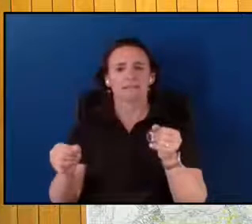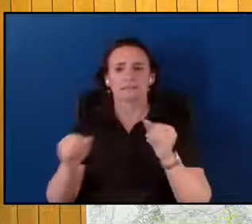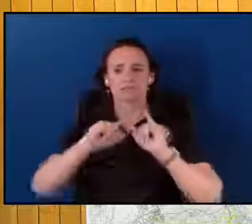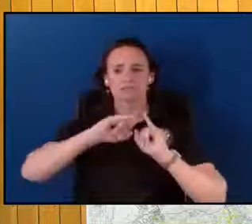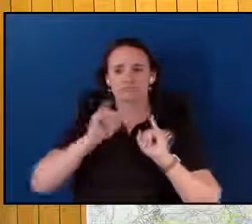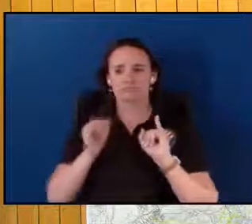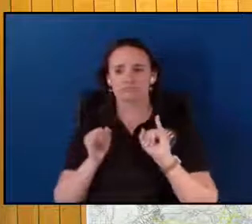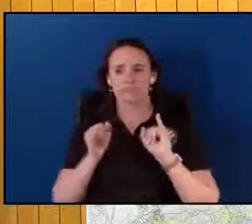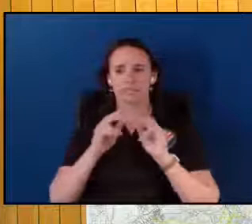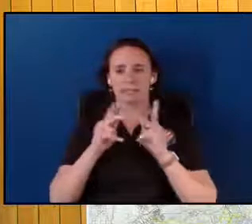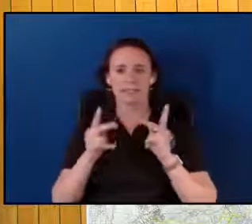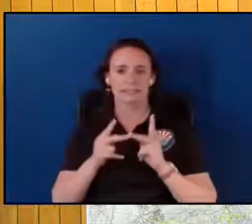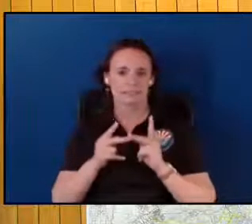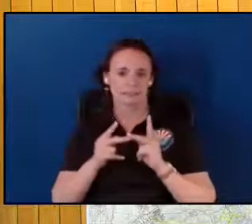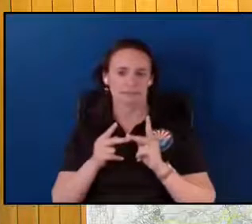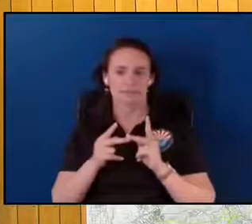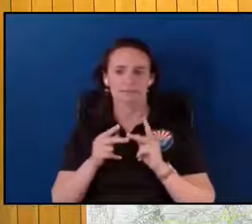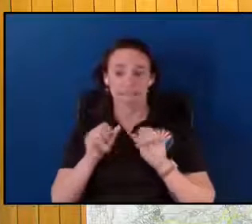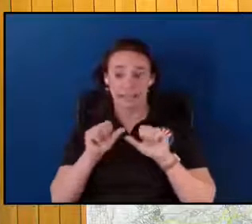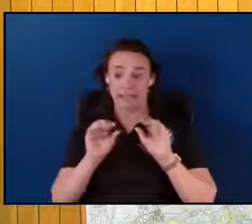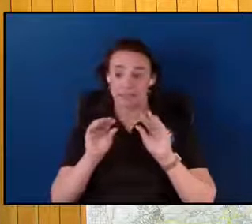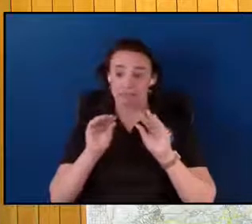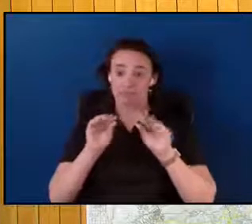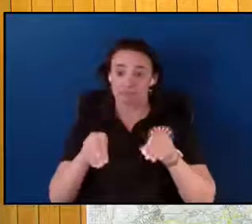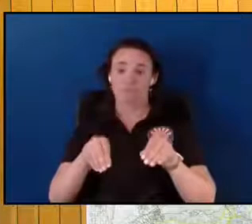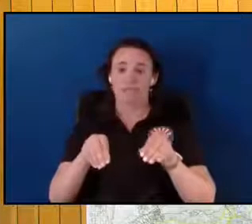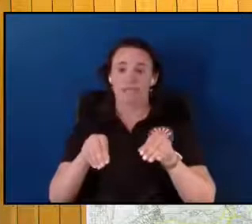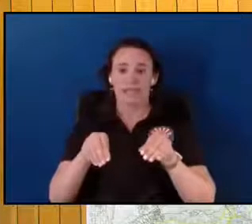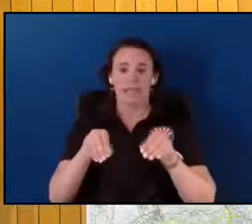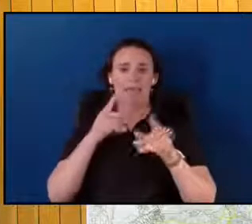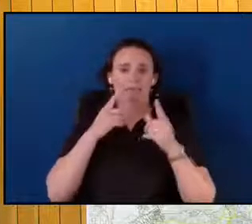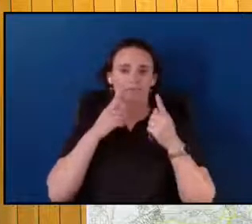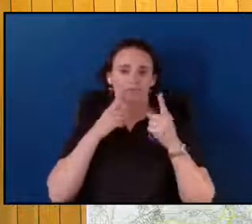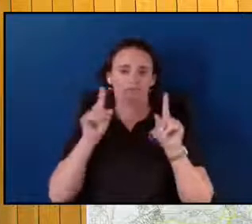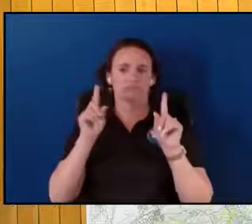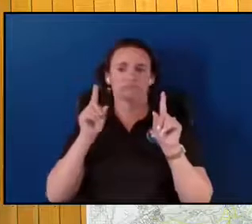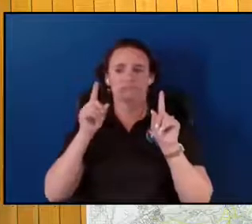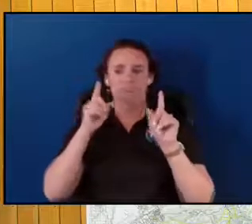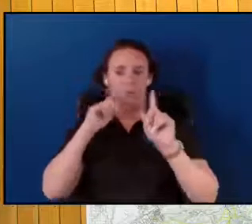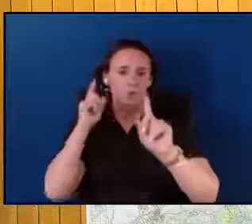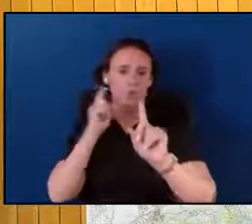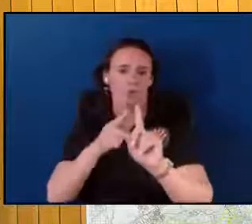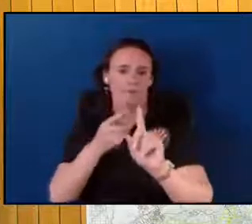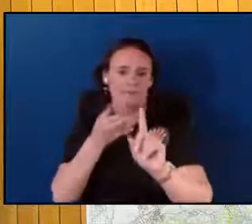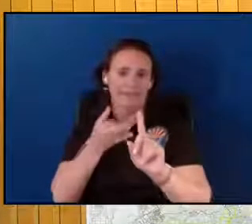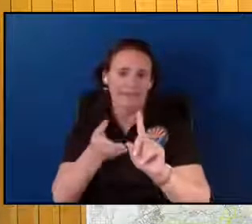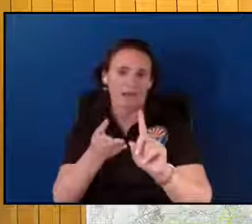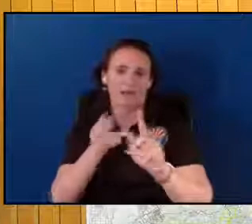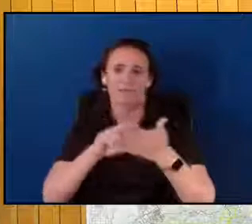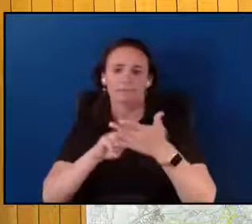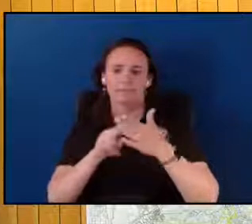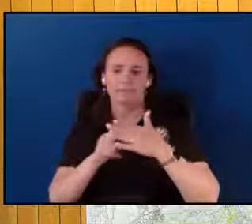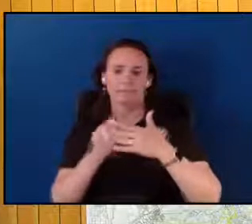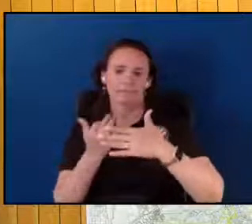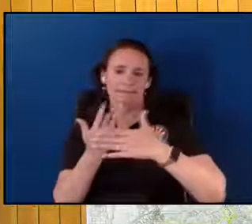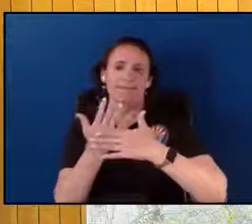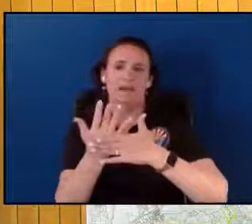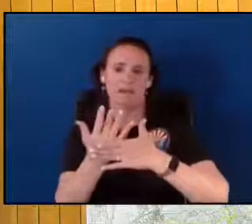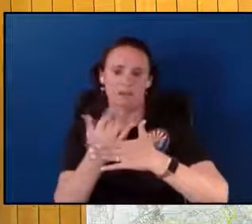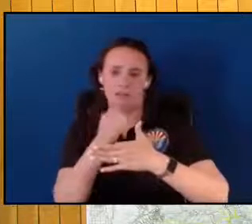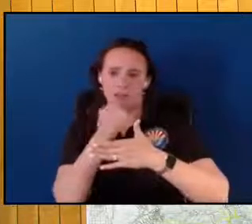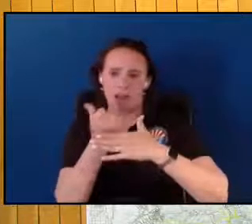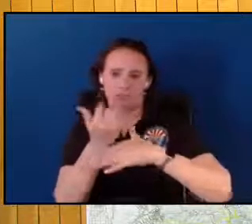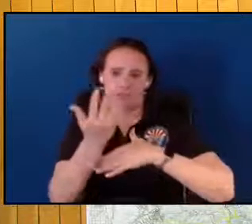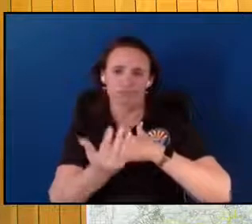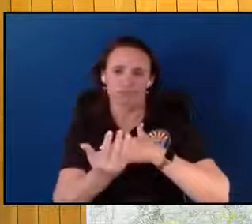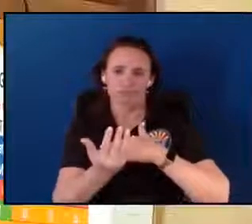put in, but they can actually achieve the objective of having them there, which is to prevent the fire from moving across them. With that, it'll be the end of the